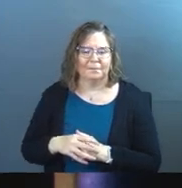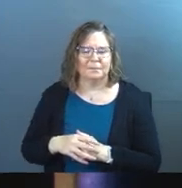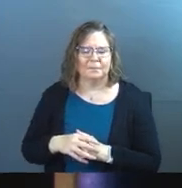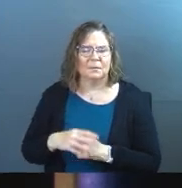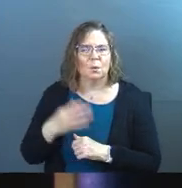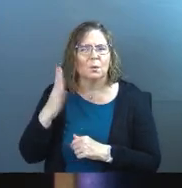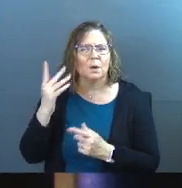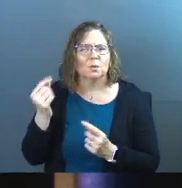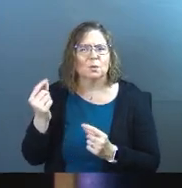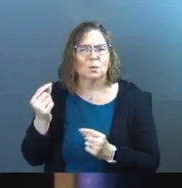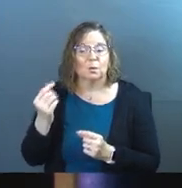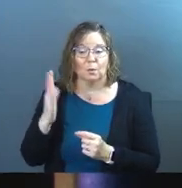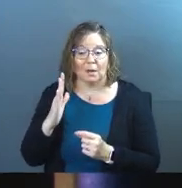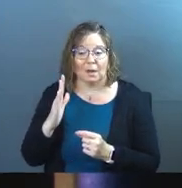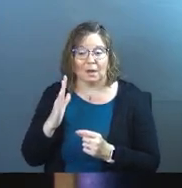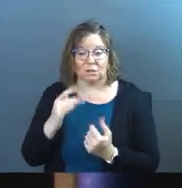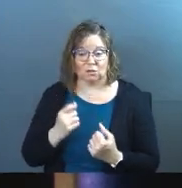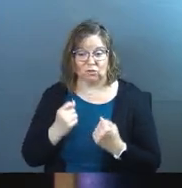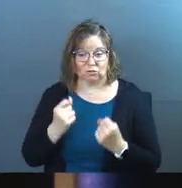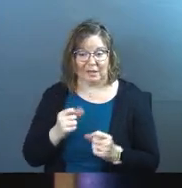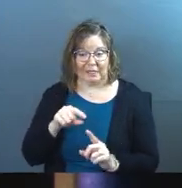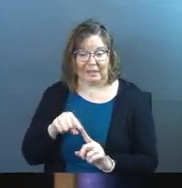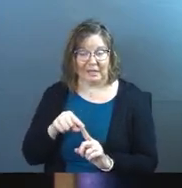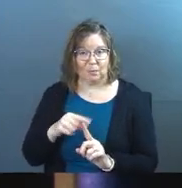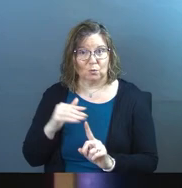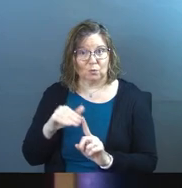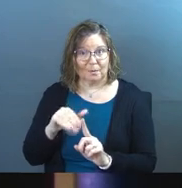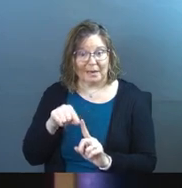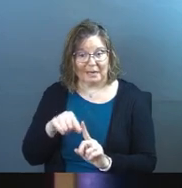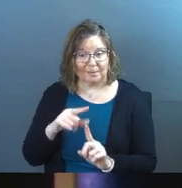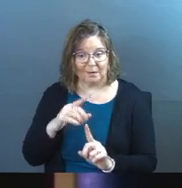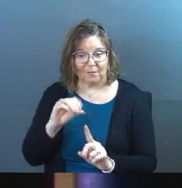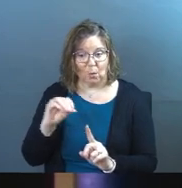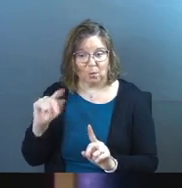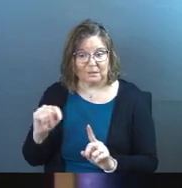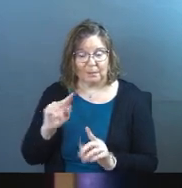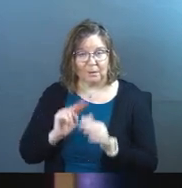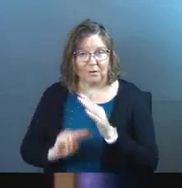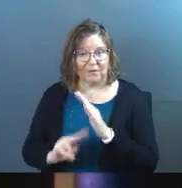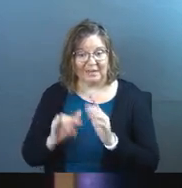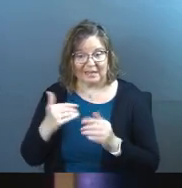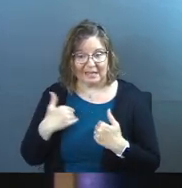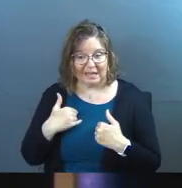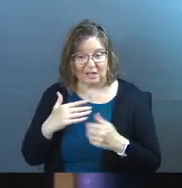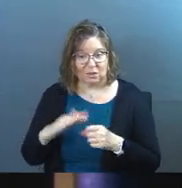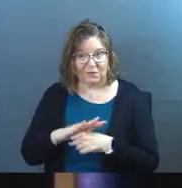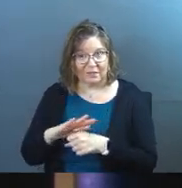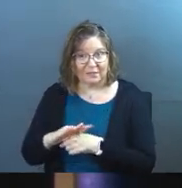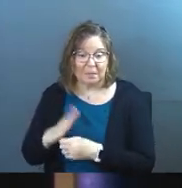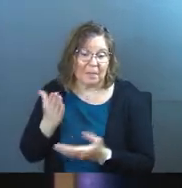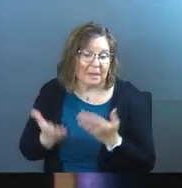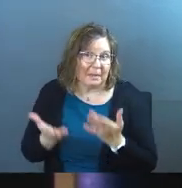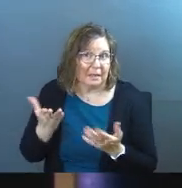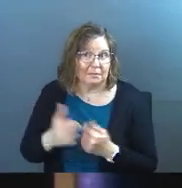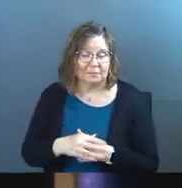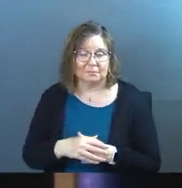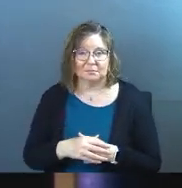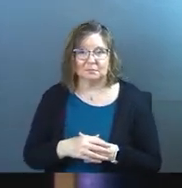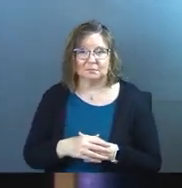But what was God doing? Was God strengthening him? Was God reminding him of the Old Testament prophecies that he had to fulfill? Maybe.